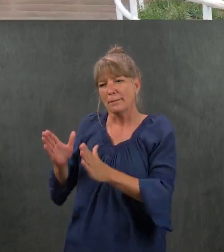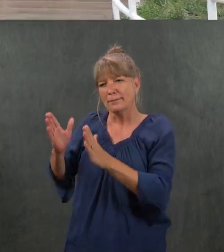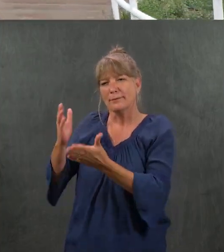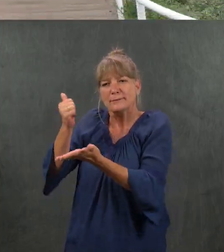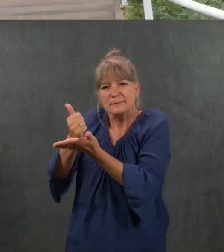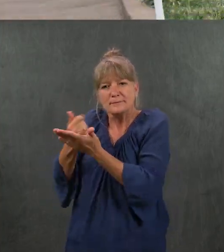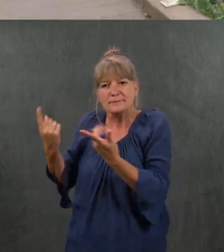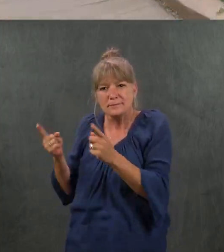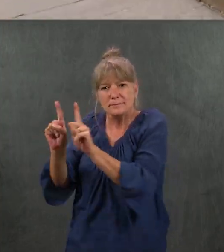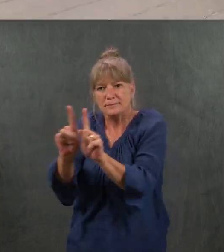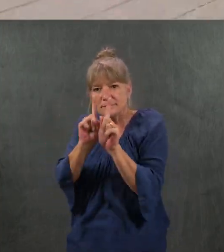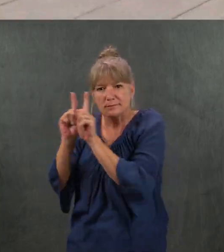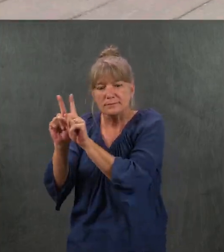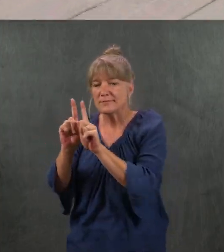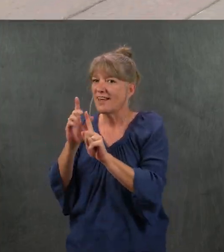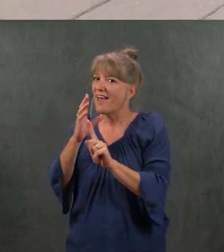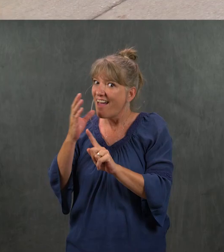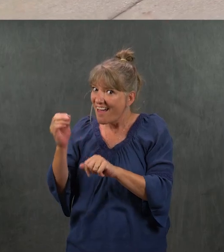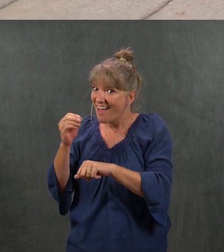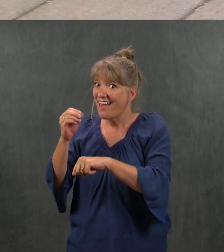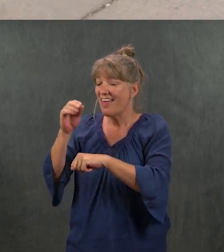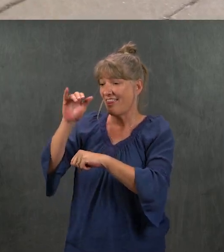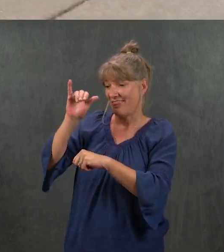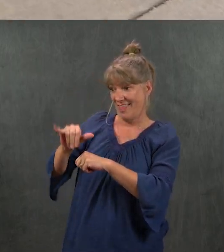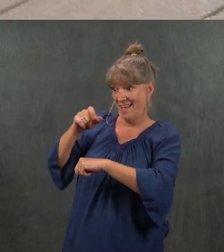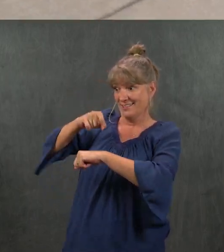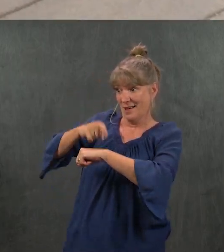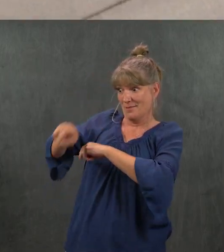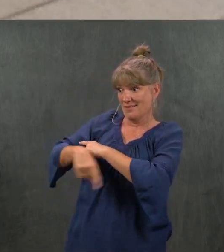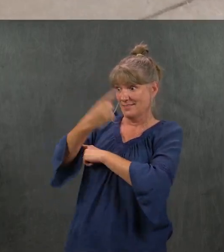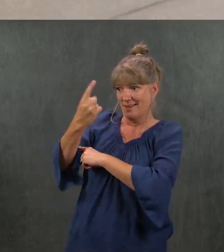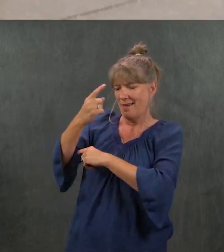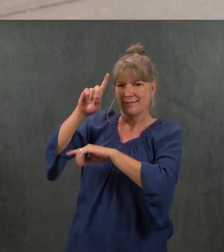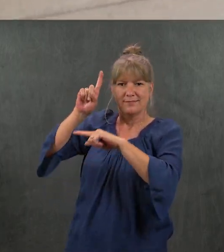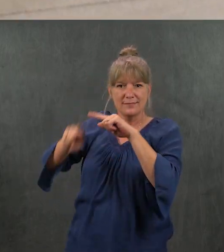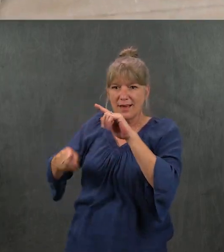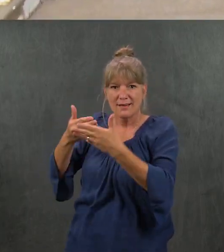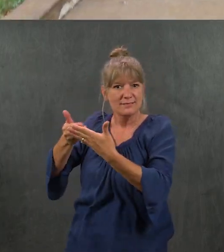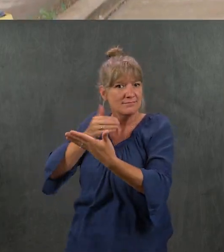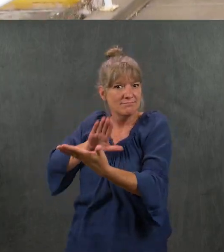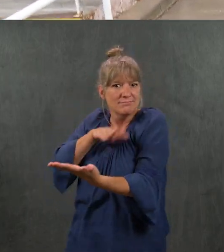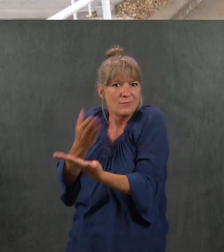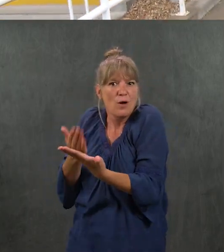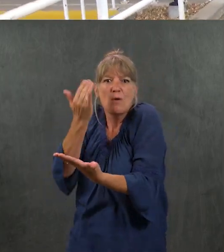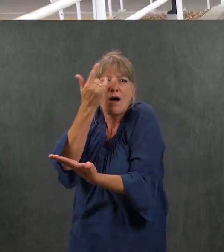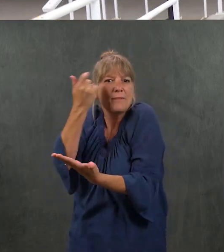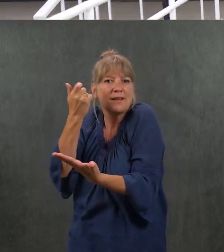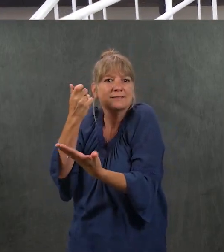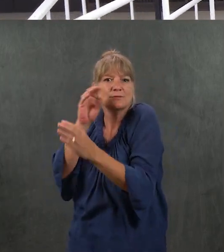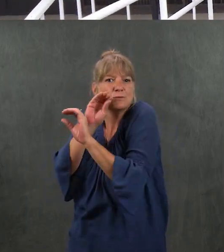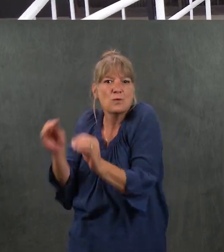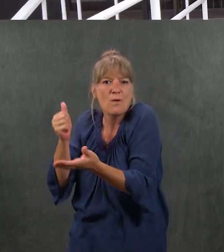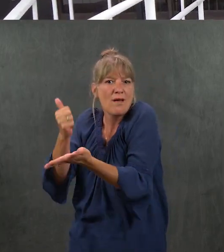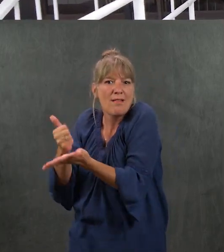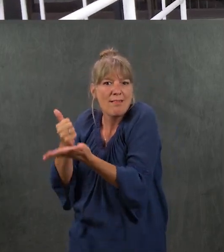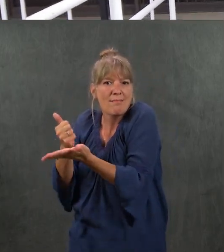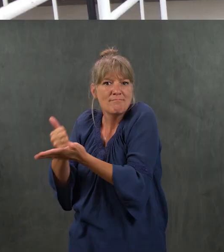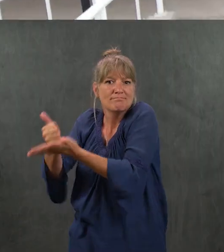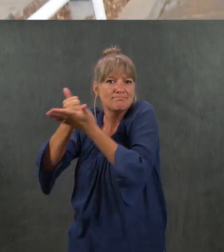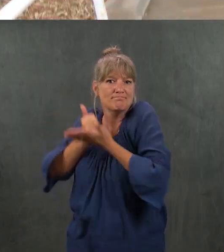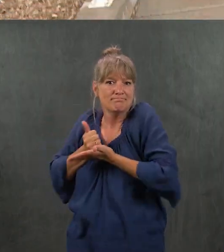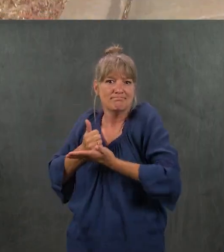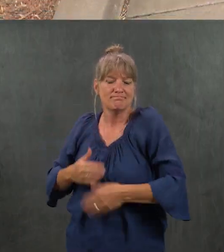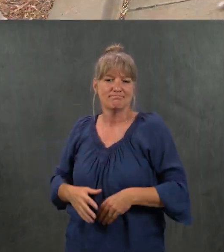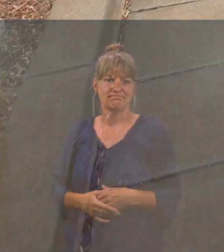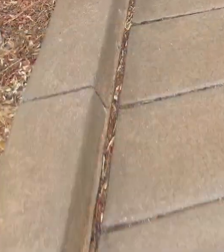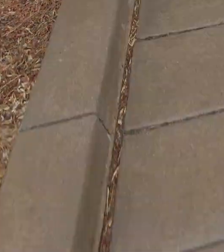shopper assistance, but also I cannot arrive before a certain hour of the day because they just don't have the help to help me. Alyssa